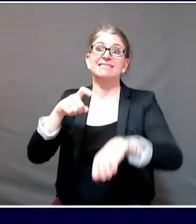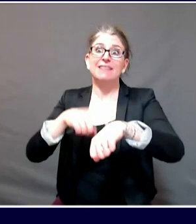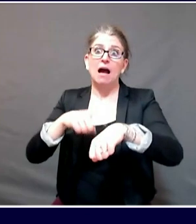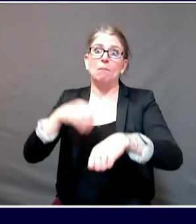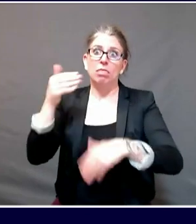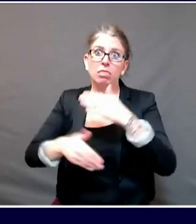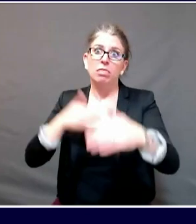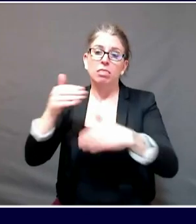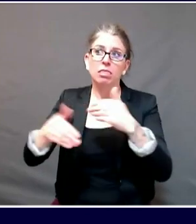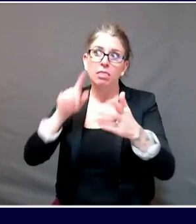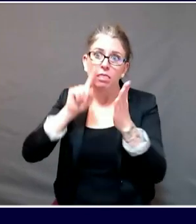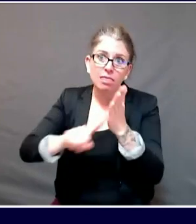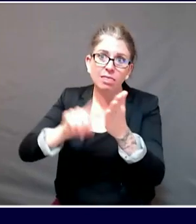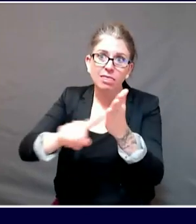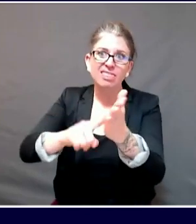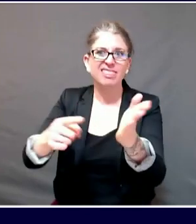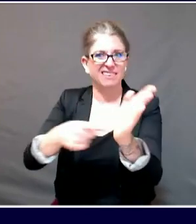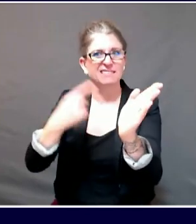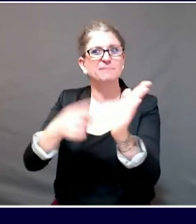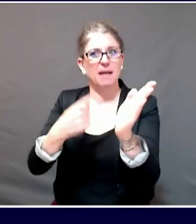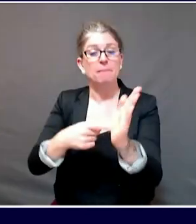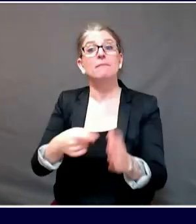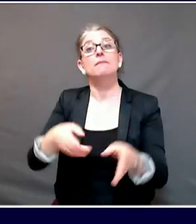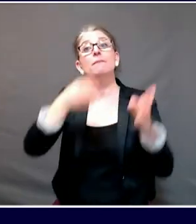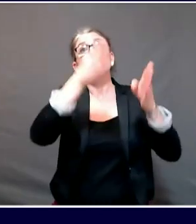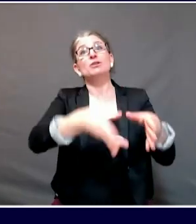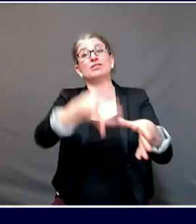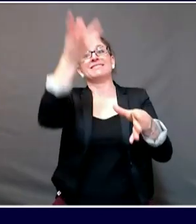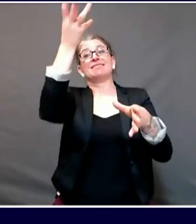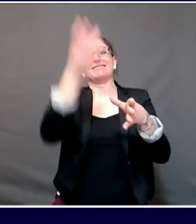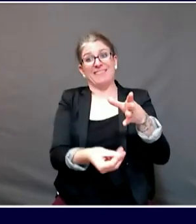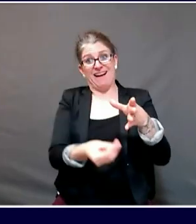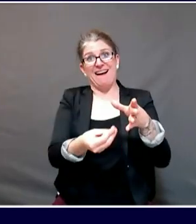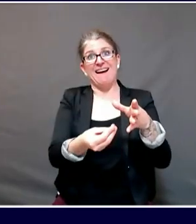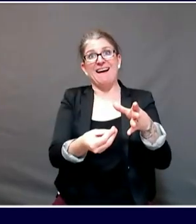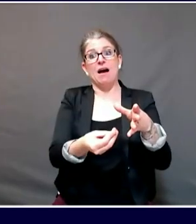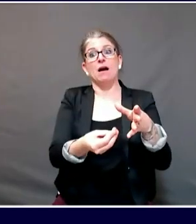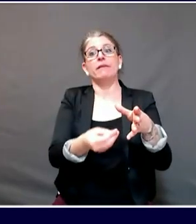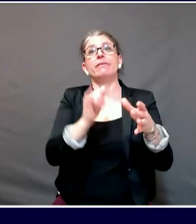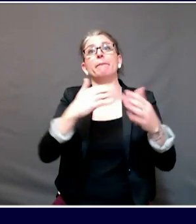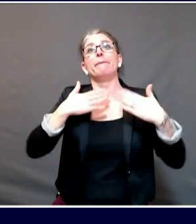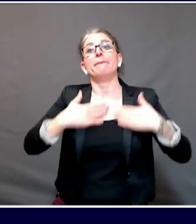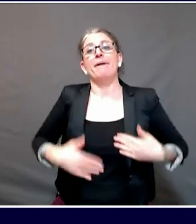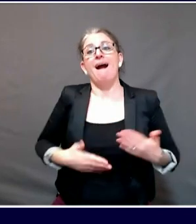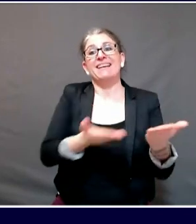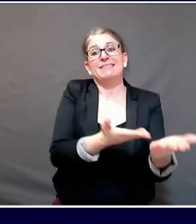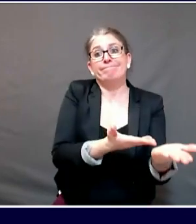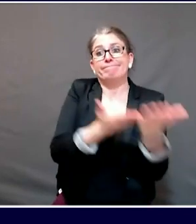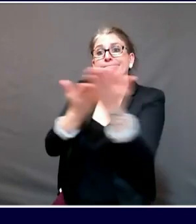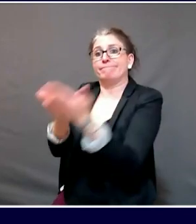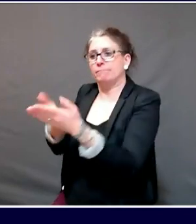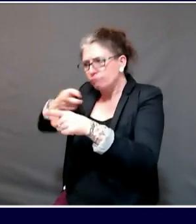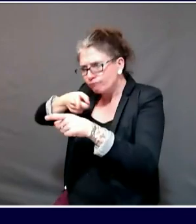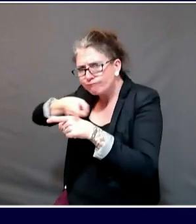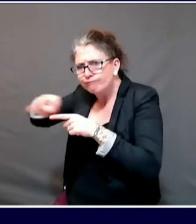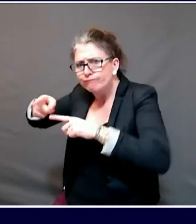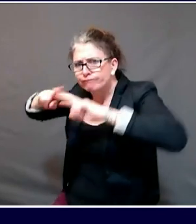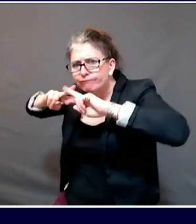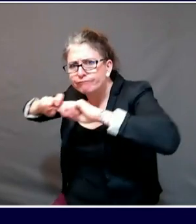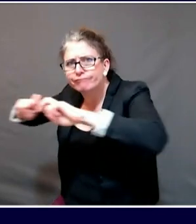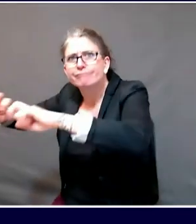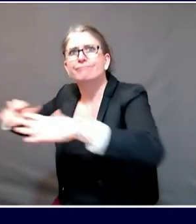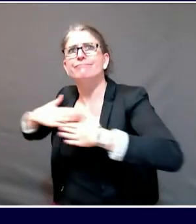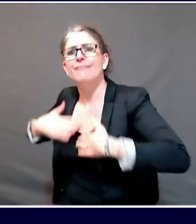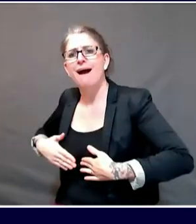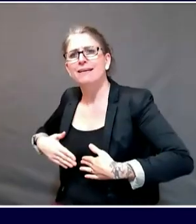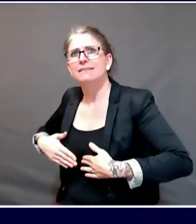very, very busy. And so that is no fault on the provider. It can just take a number of days for them, if in some cases over a